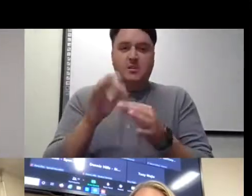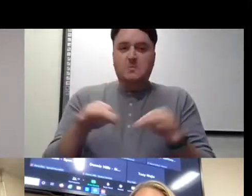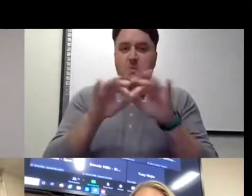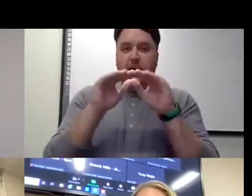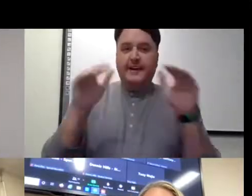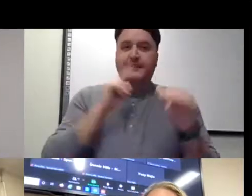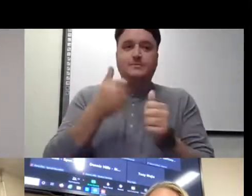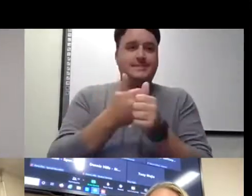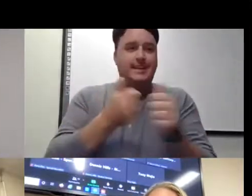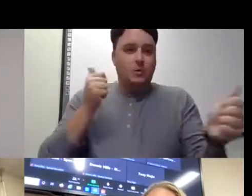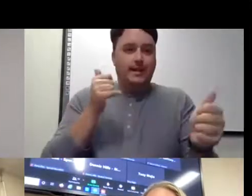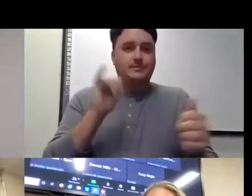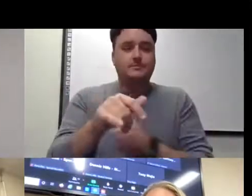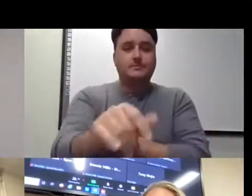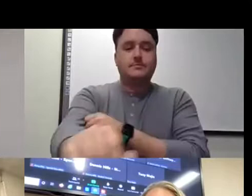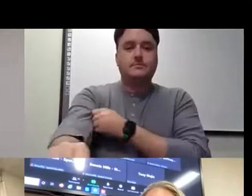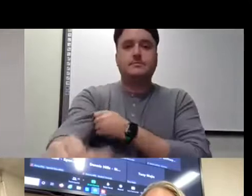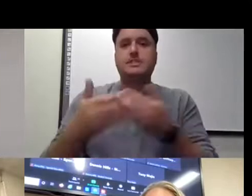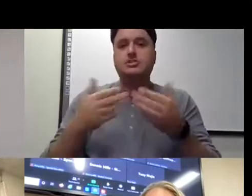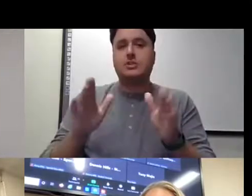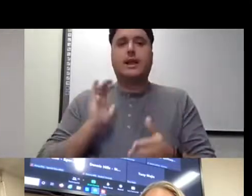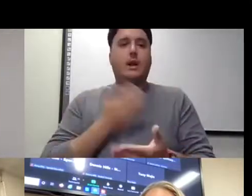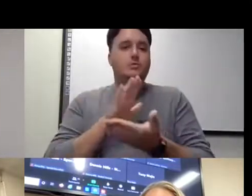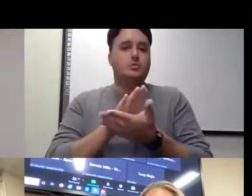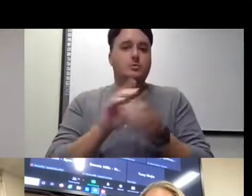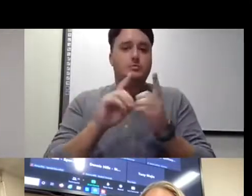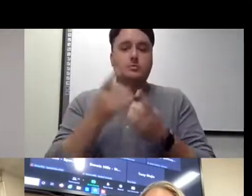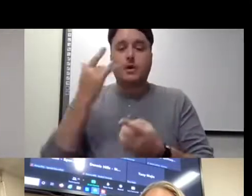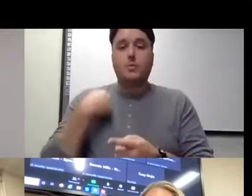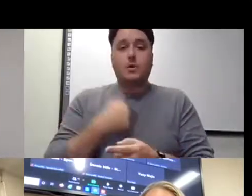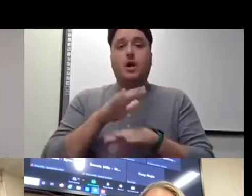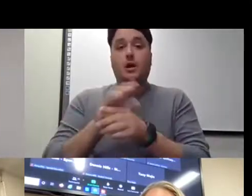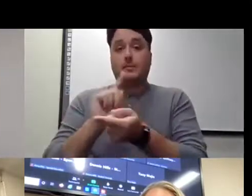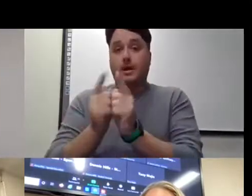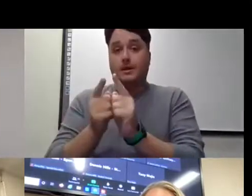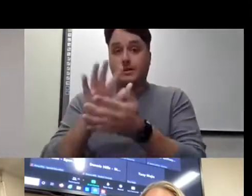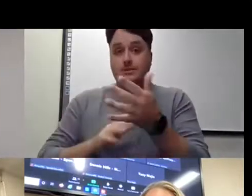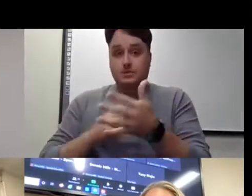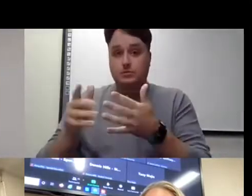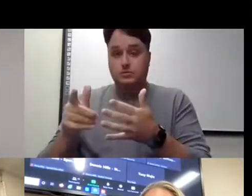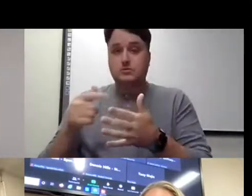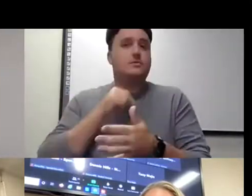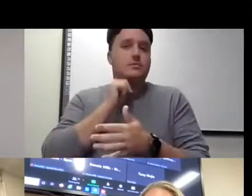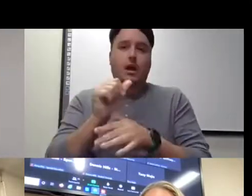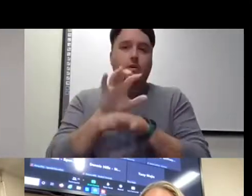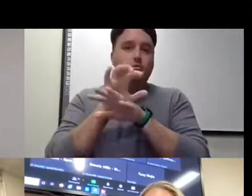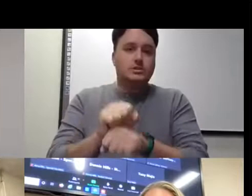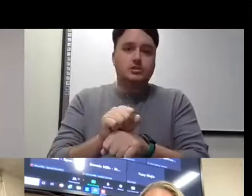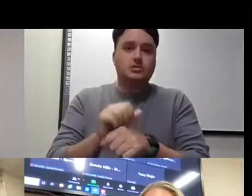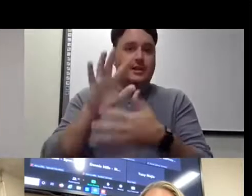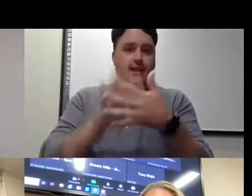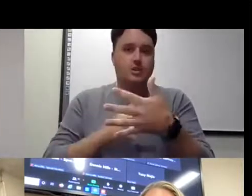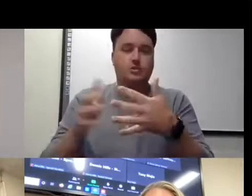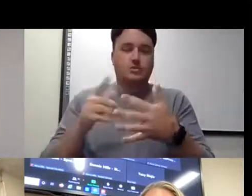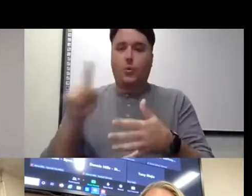get away. You know, in general, our school district, because we're on a modified schedule or a non-traditional sort of calendar, we only